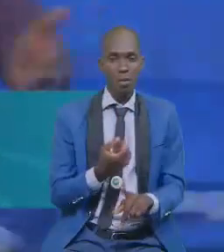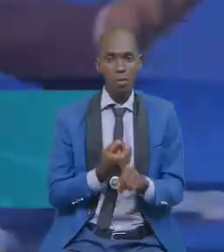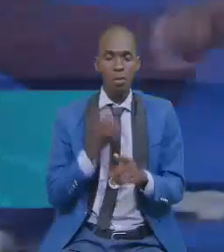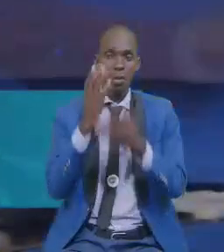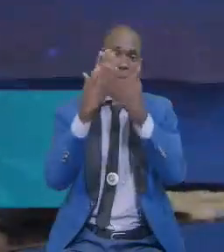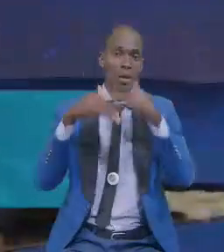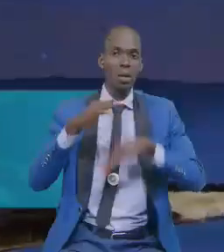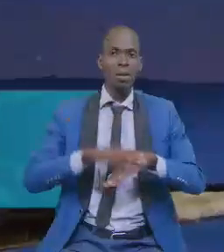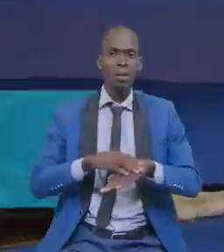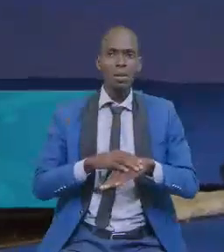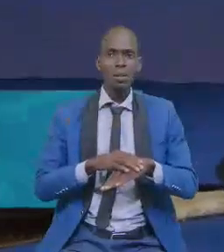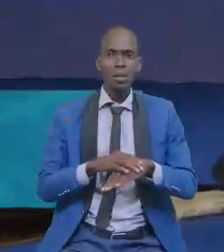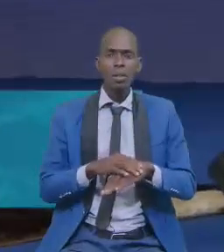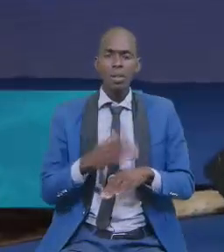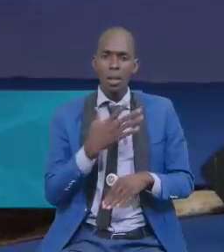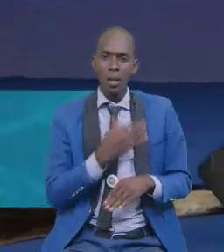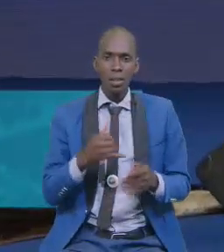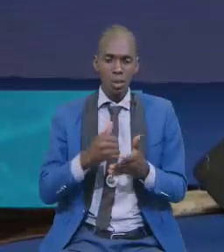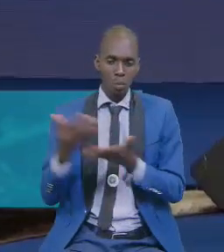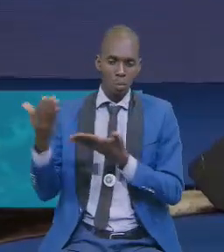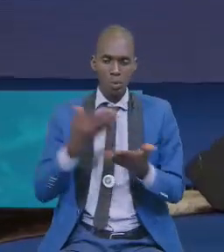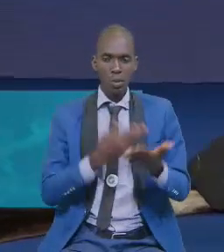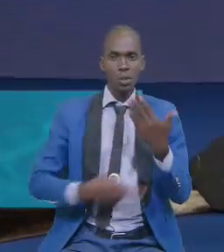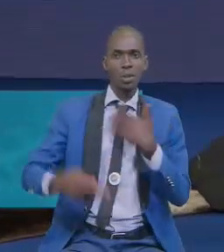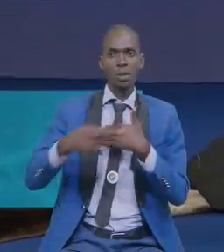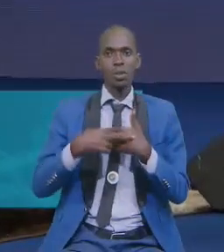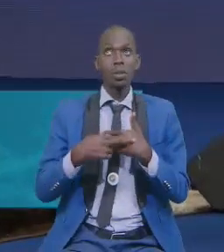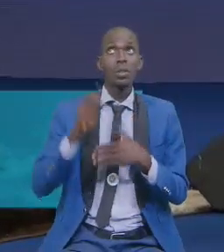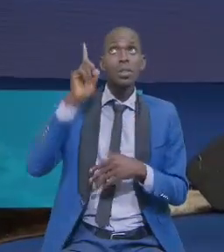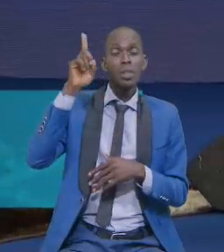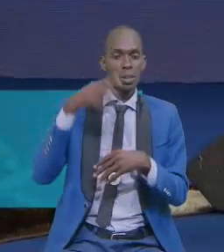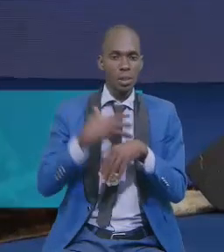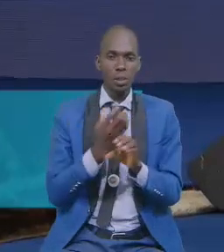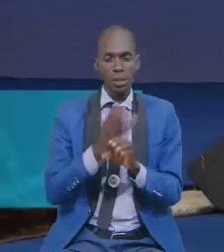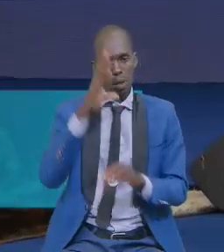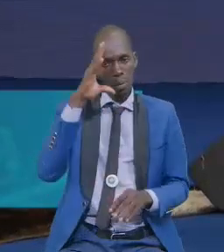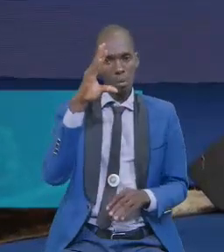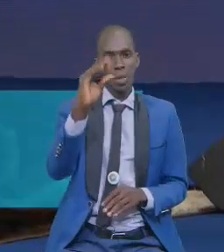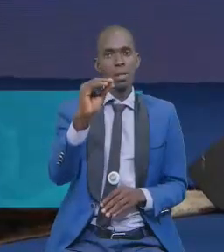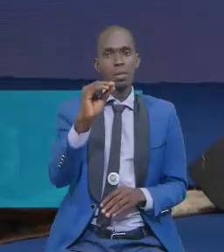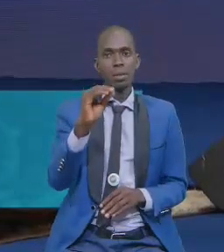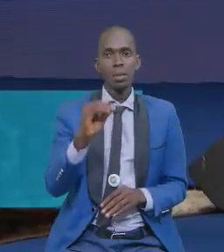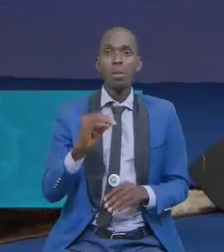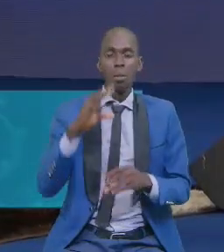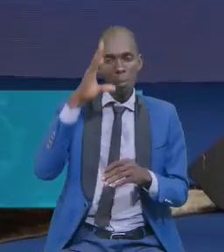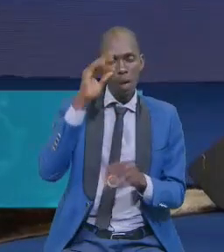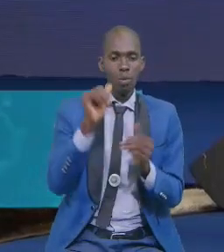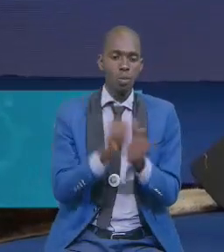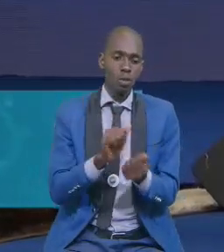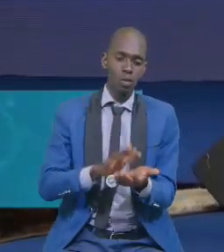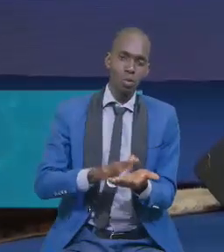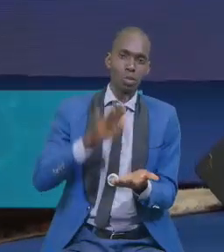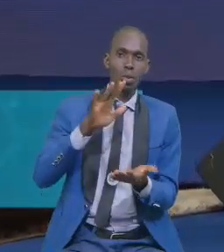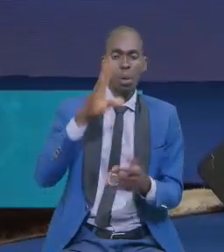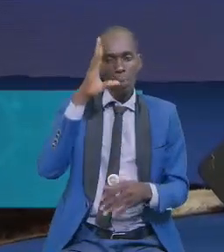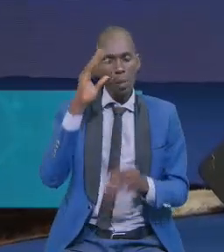you come to a restoration. He created man, man with glory, man with